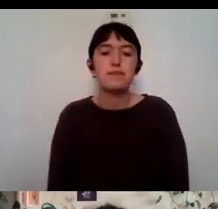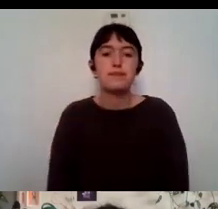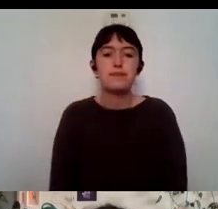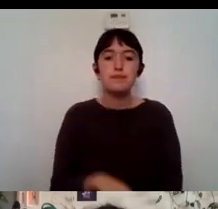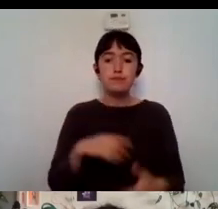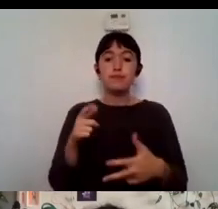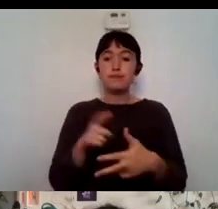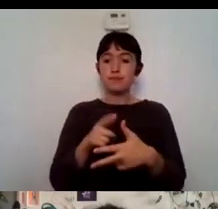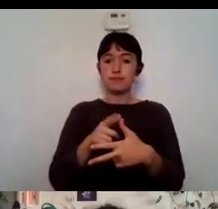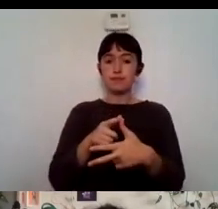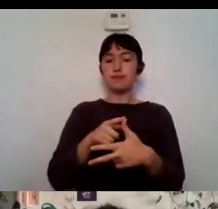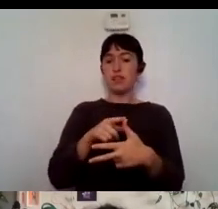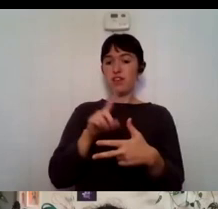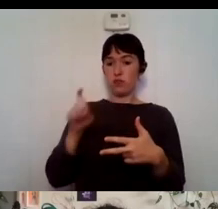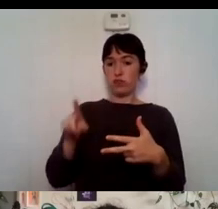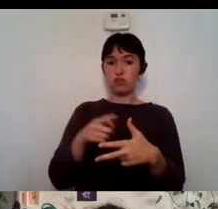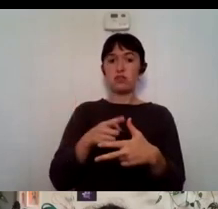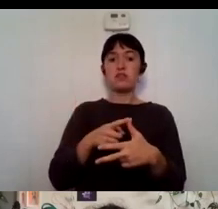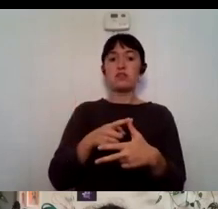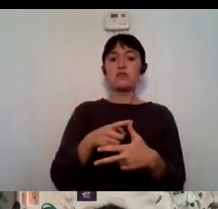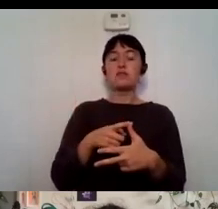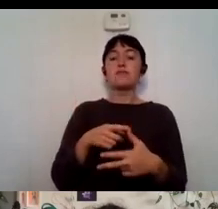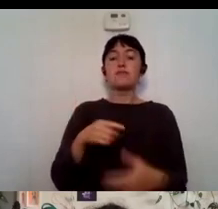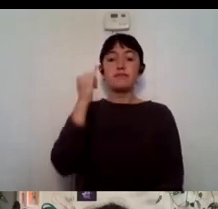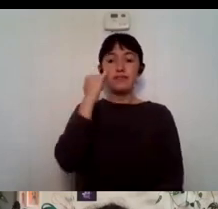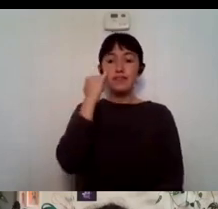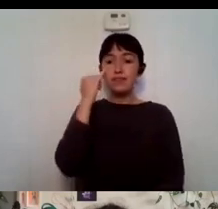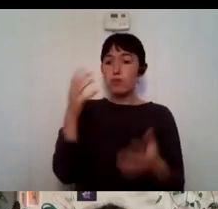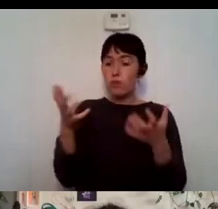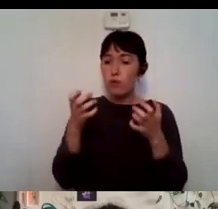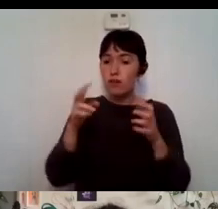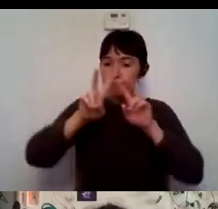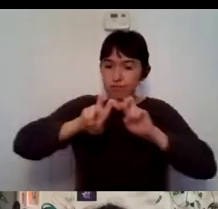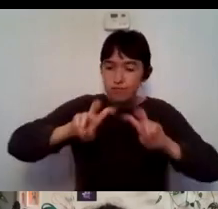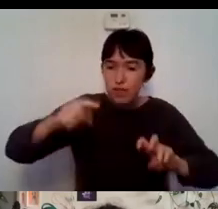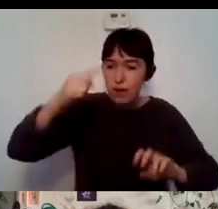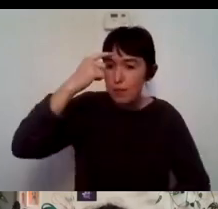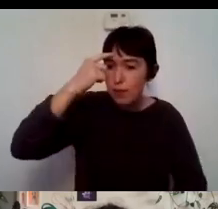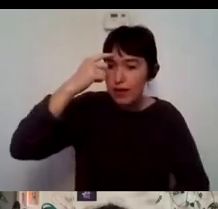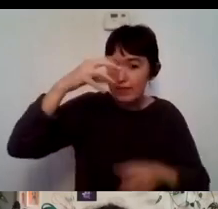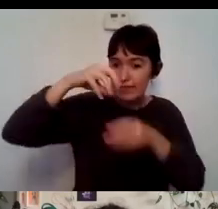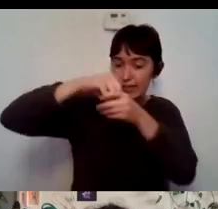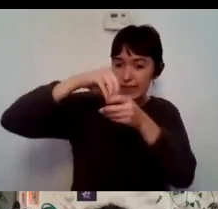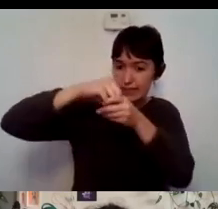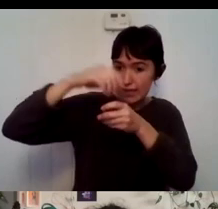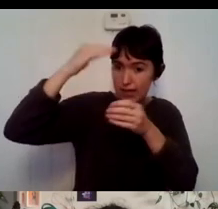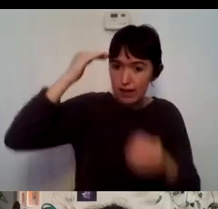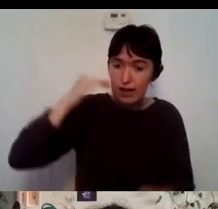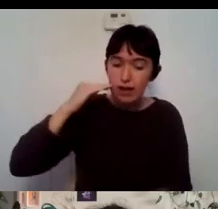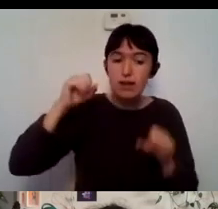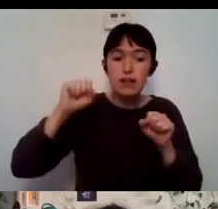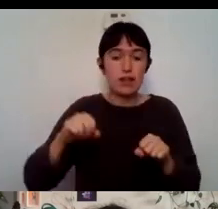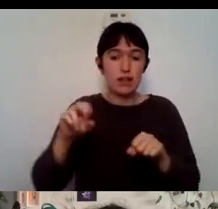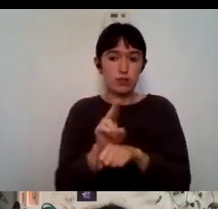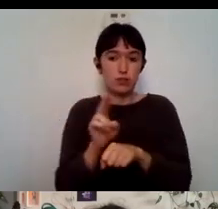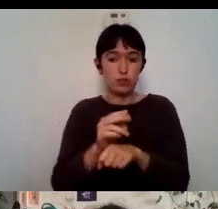the brain, in order to examine the brain without taking the brain out, we can use tiny little sensors on the head, and